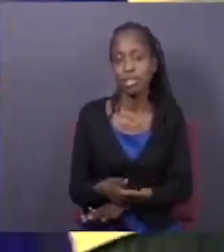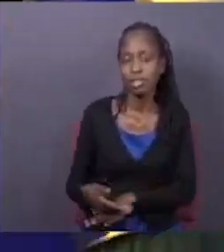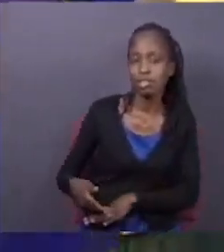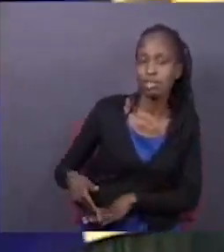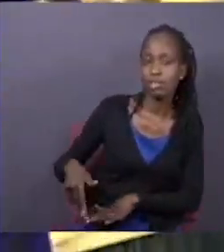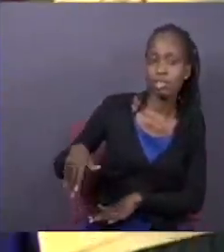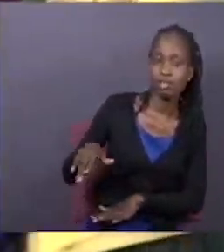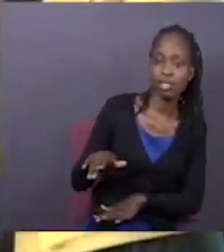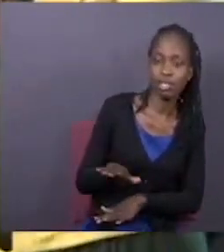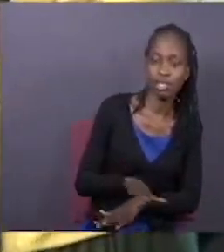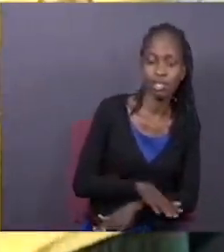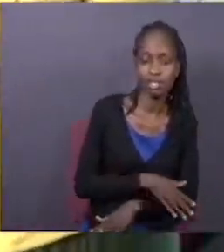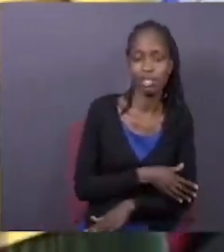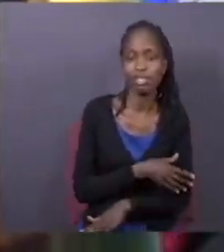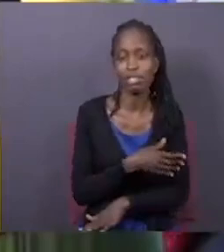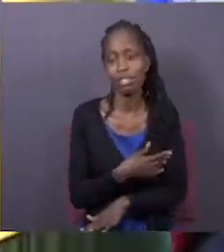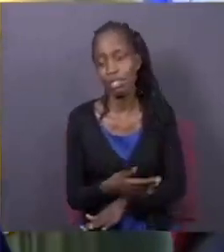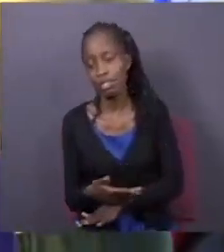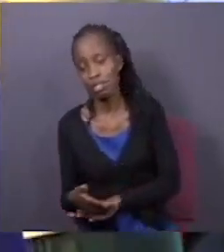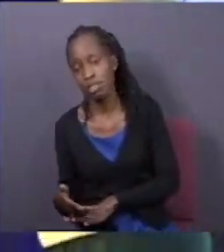to thank the Lord today.